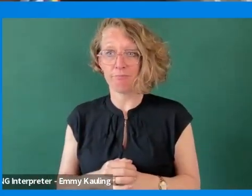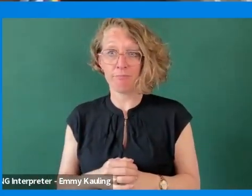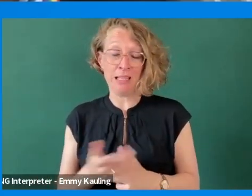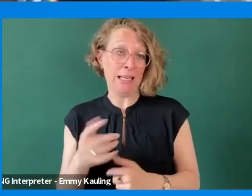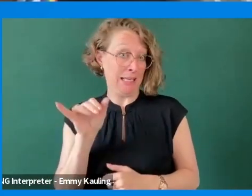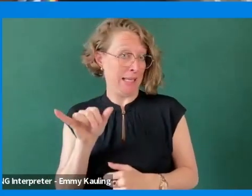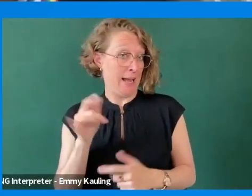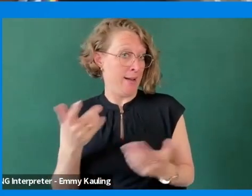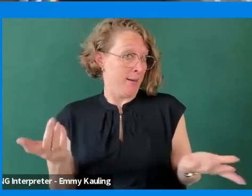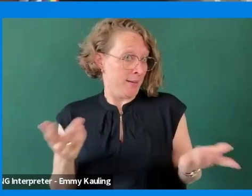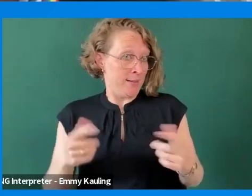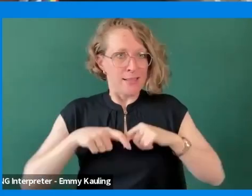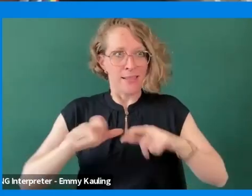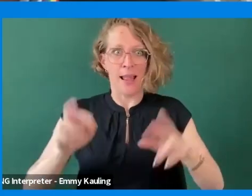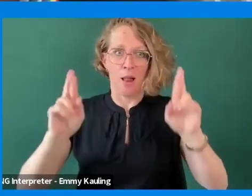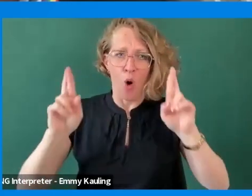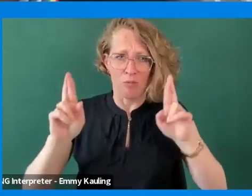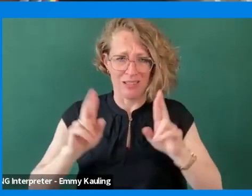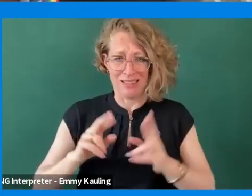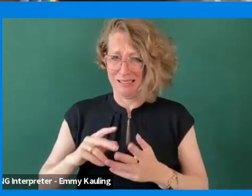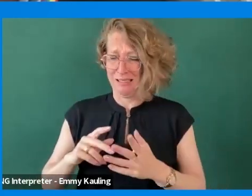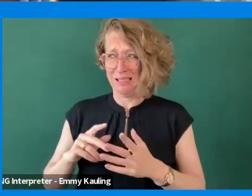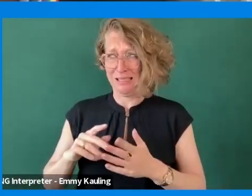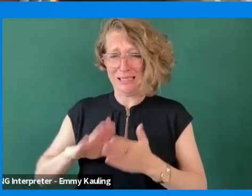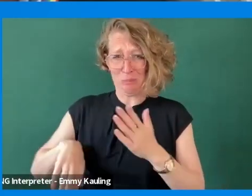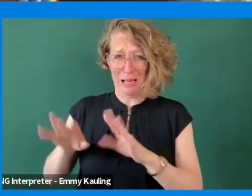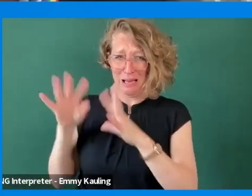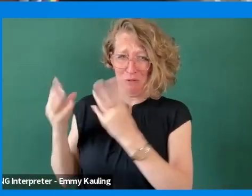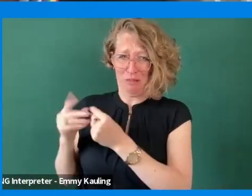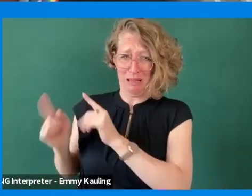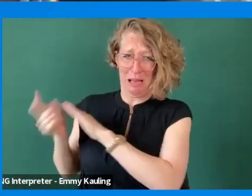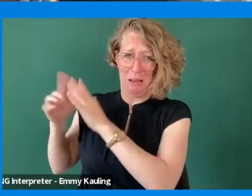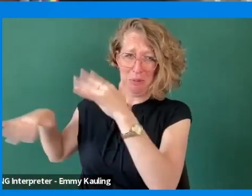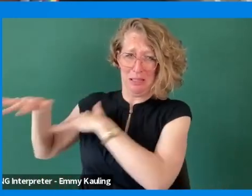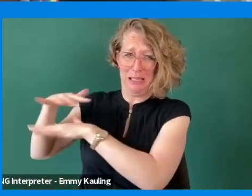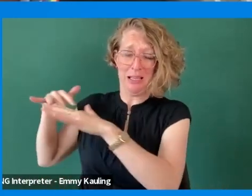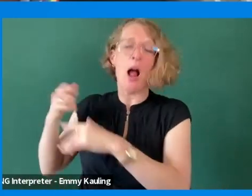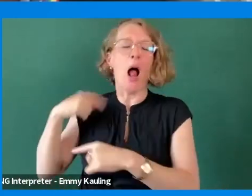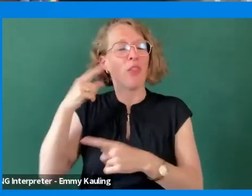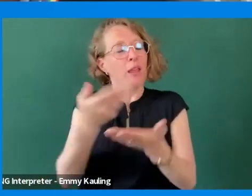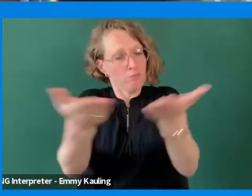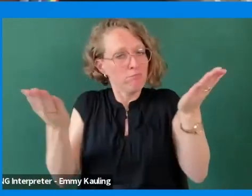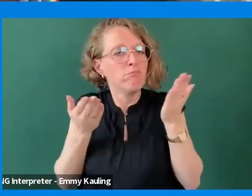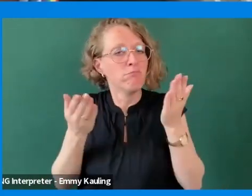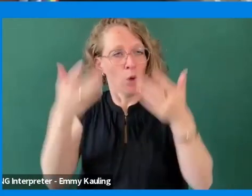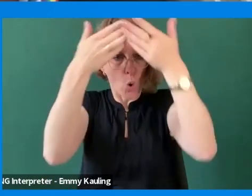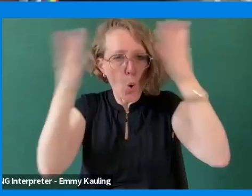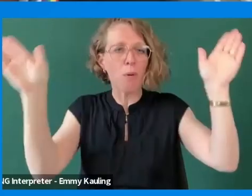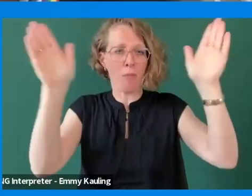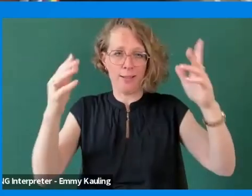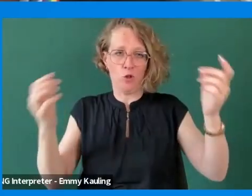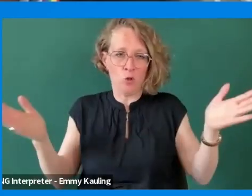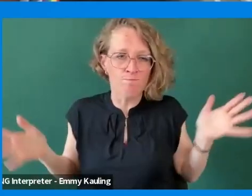I'm very hopeful still, regardless of everything, that enough of us are open-minded to push this forward.